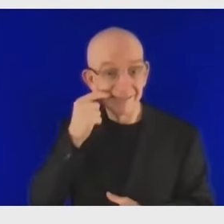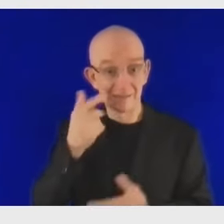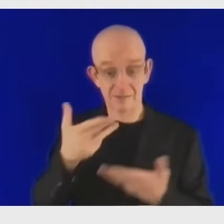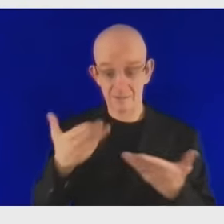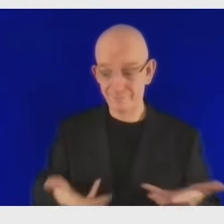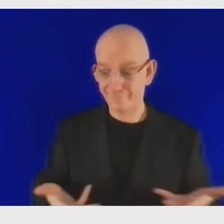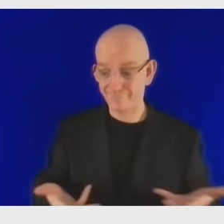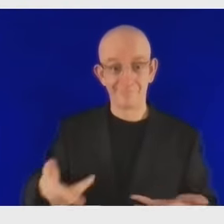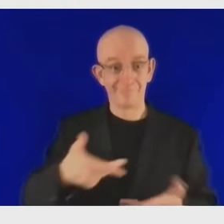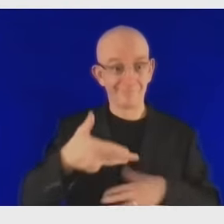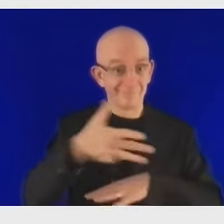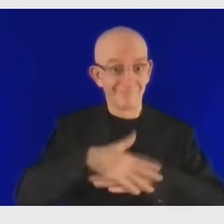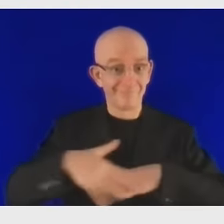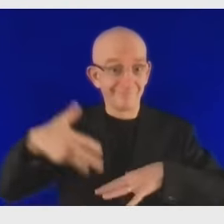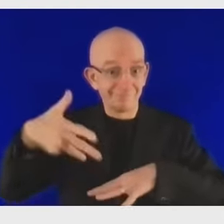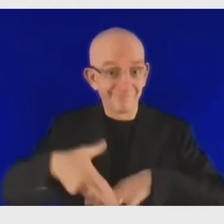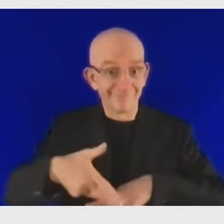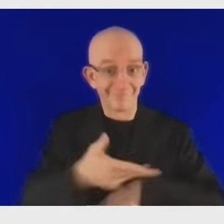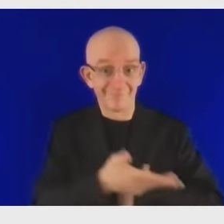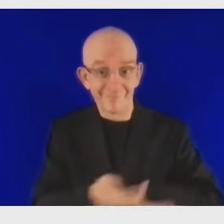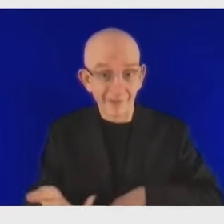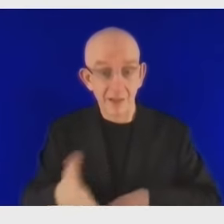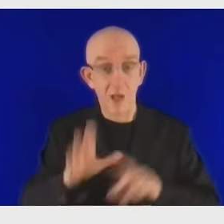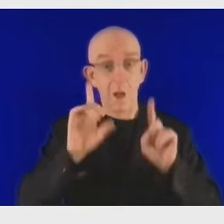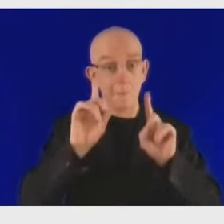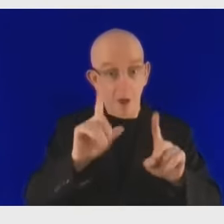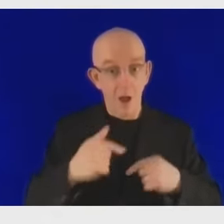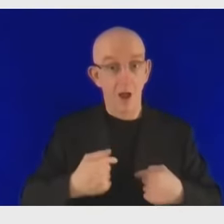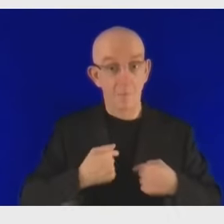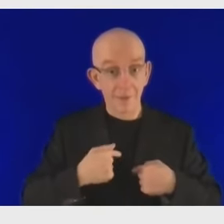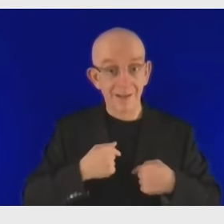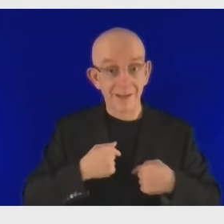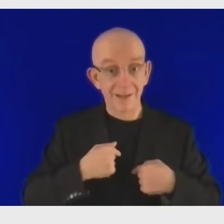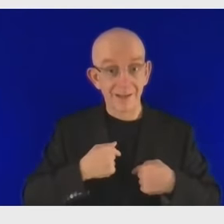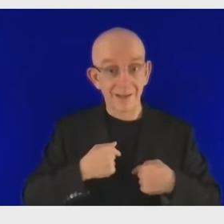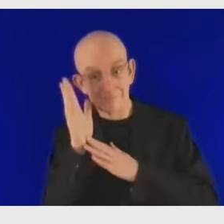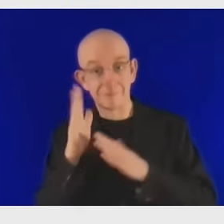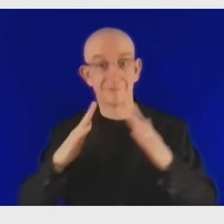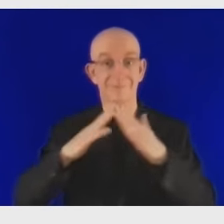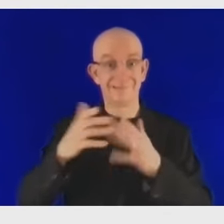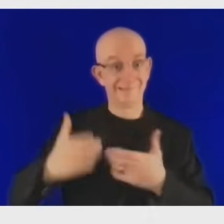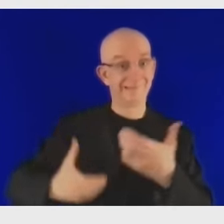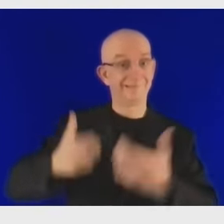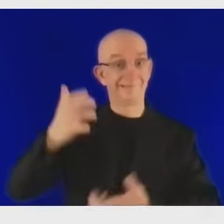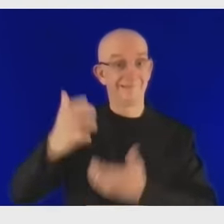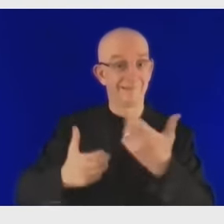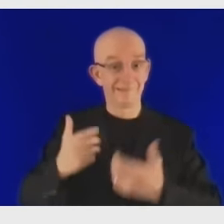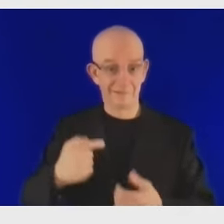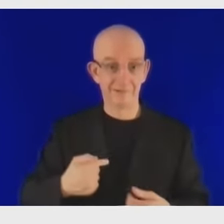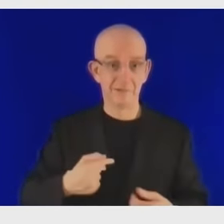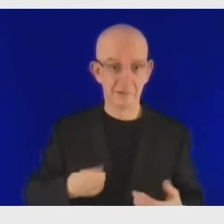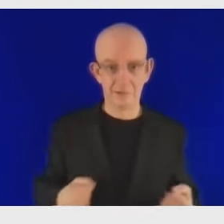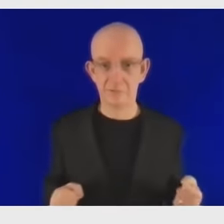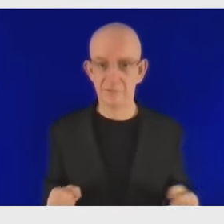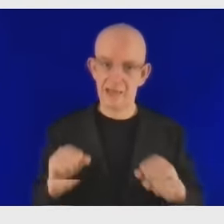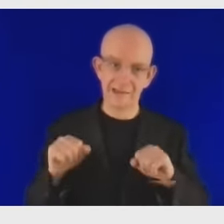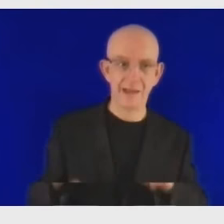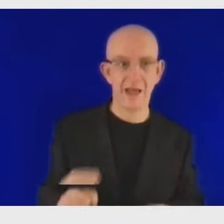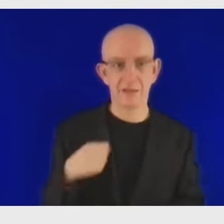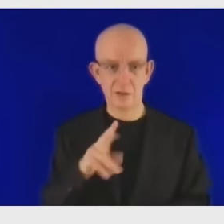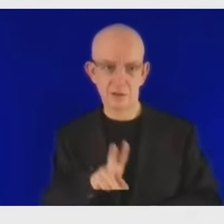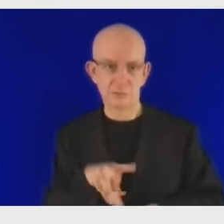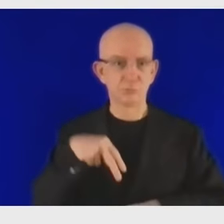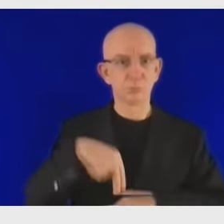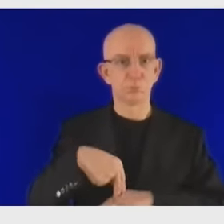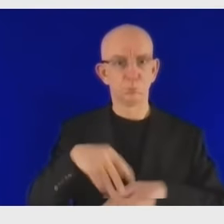at risk to do so. So I just wanted to talk about that at the beginning. I would say that in terms of adaptation, as